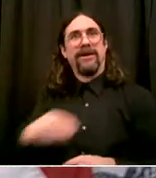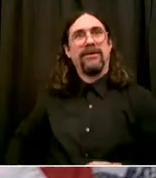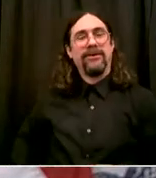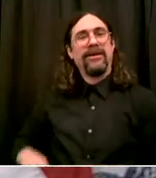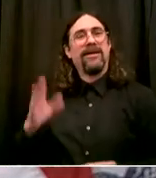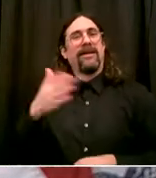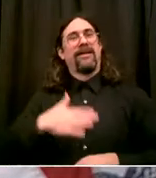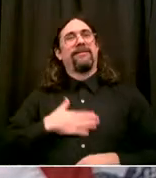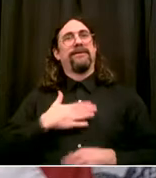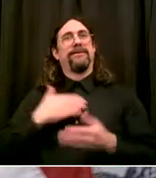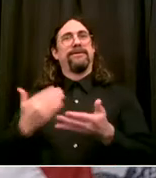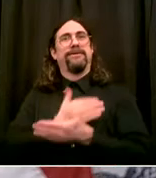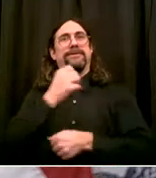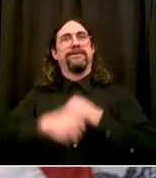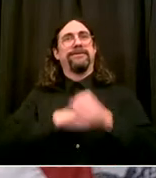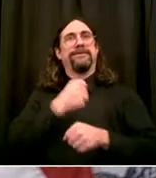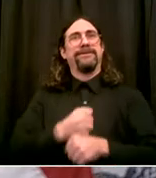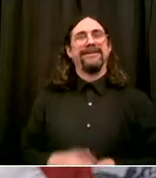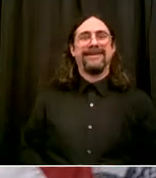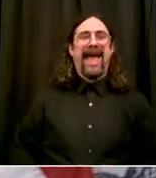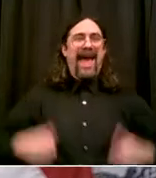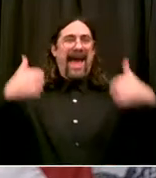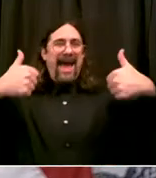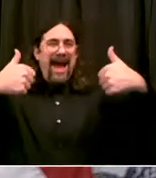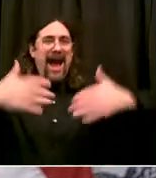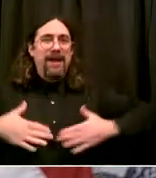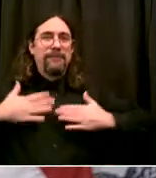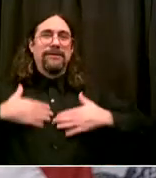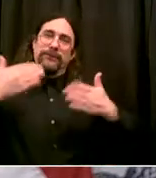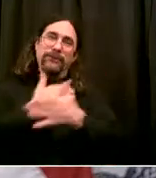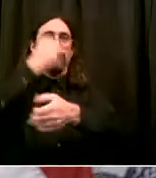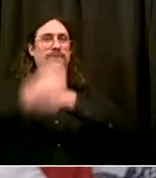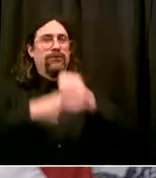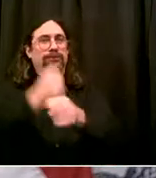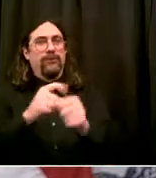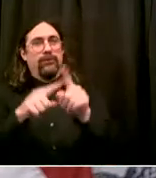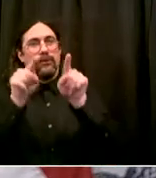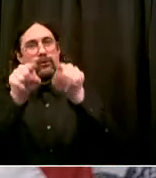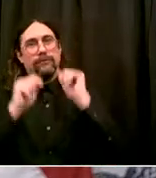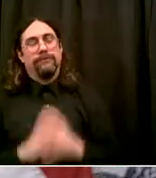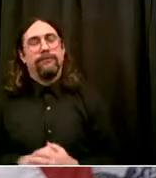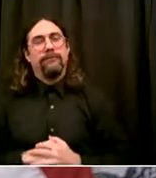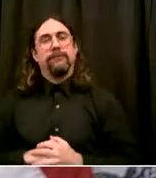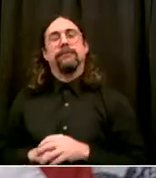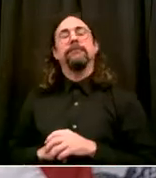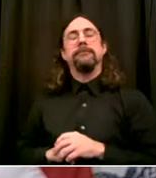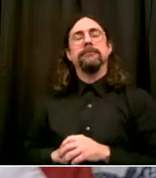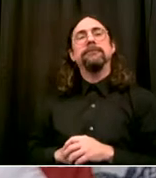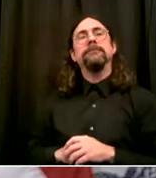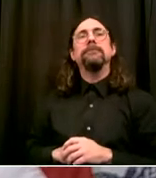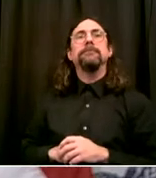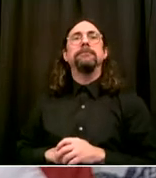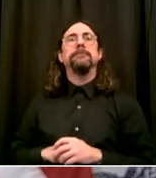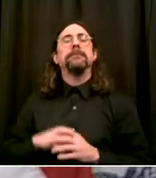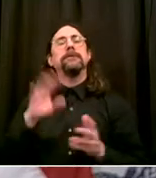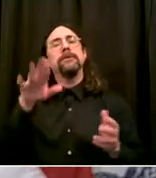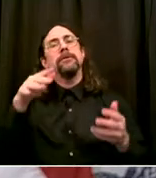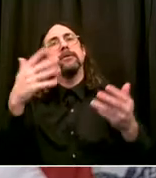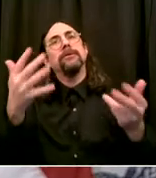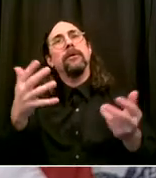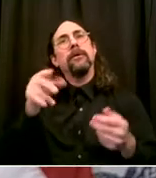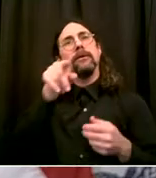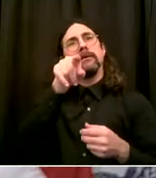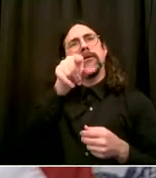So, let me ask you on a personal note. I know you said that the New Year's resolution was going to be to get those million vaccines next